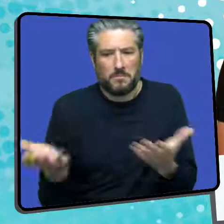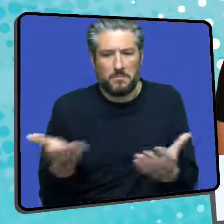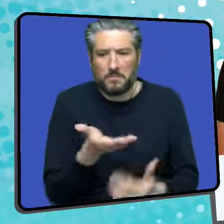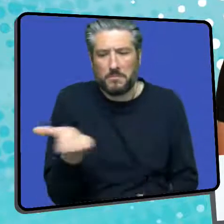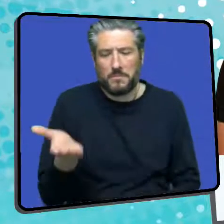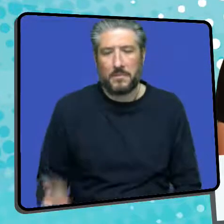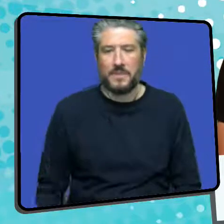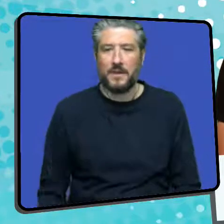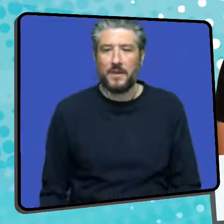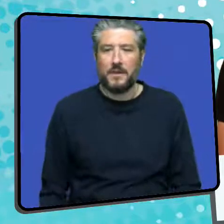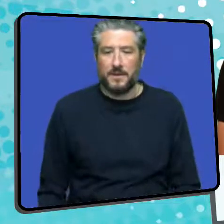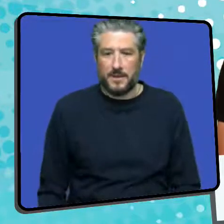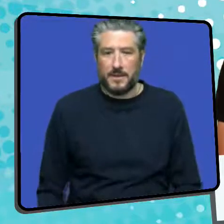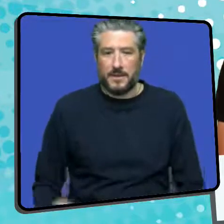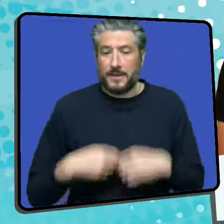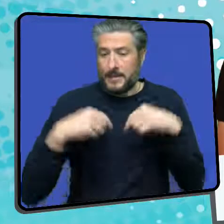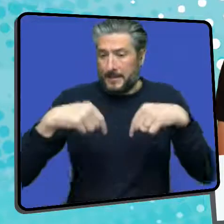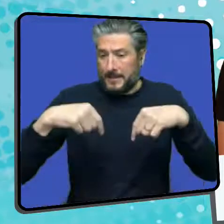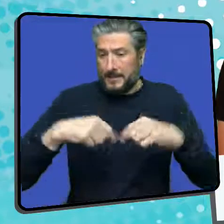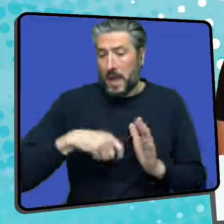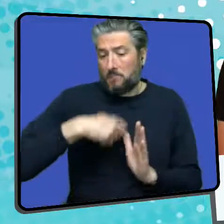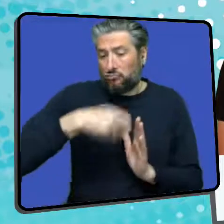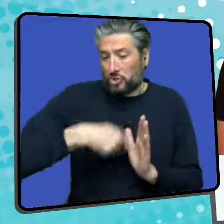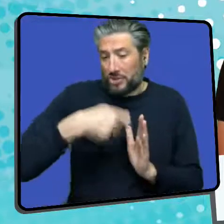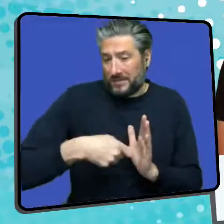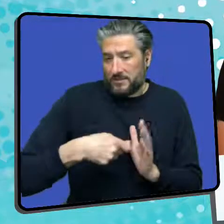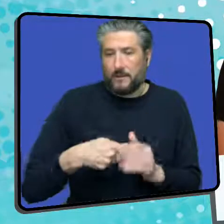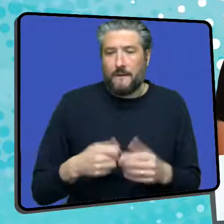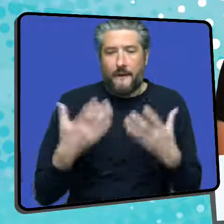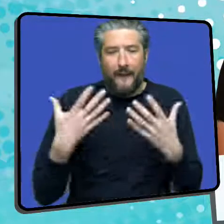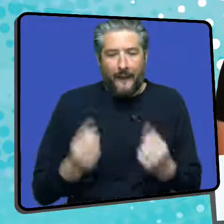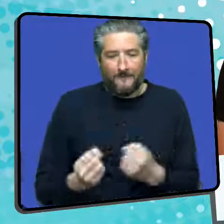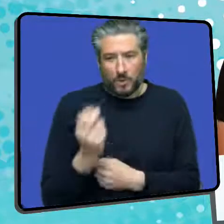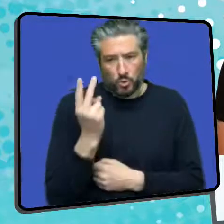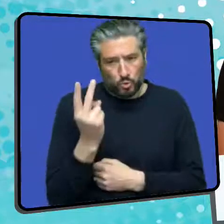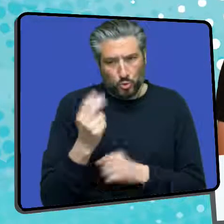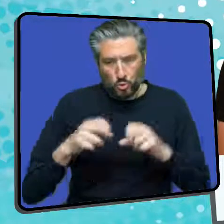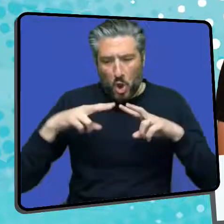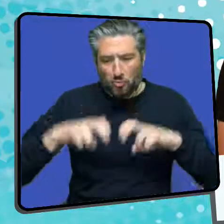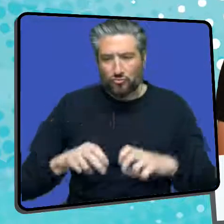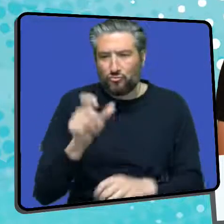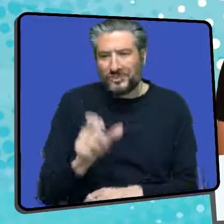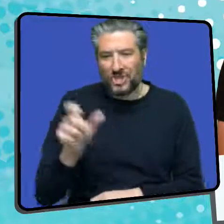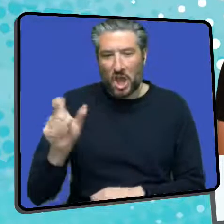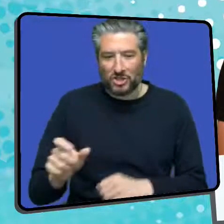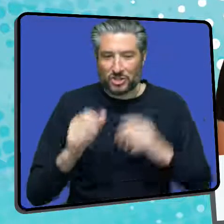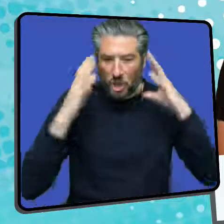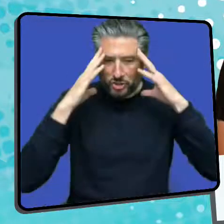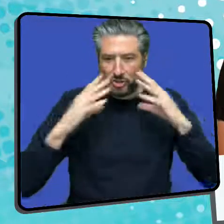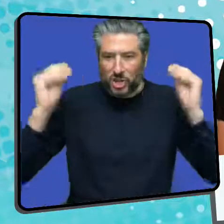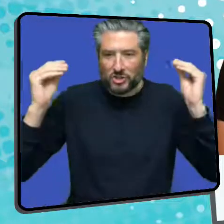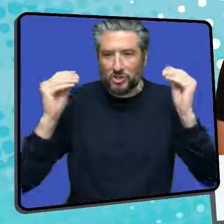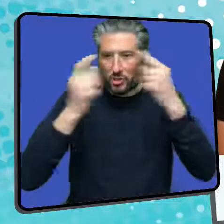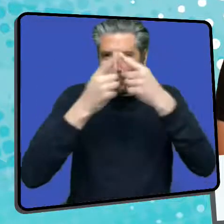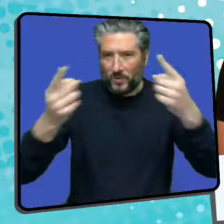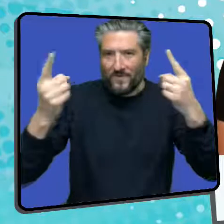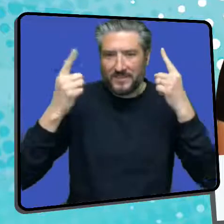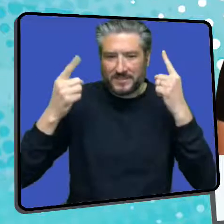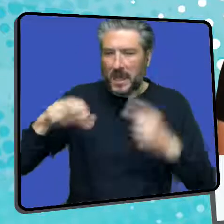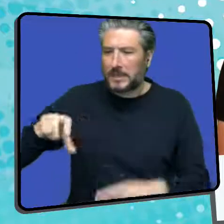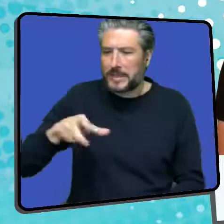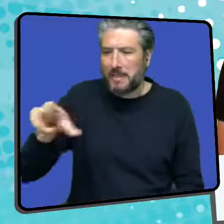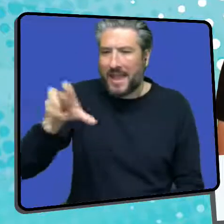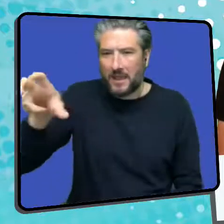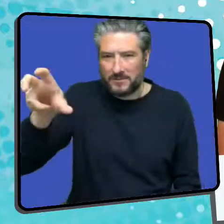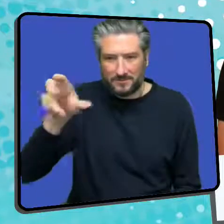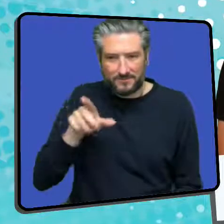a couple of researchers from the University of Nijmegen, a Dutch university very active in healthcare and in medical